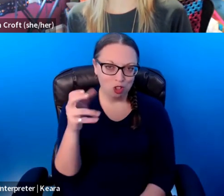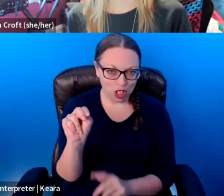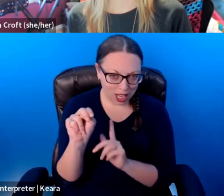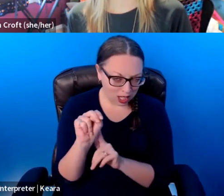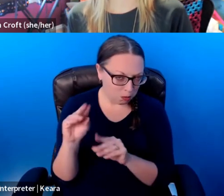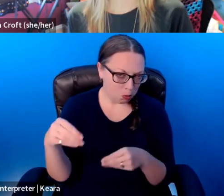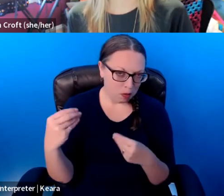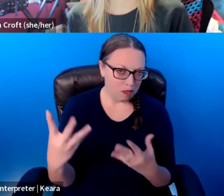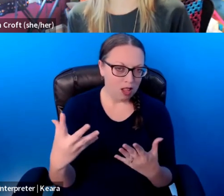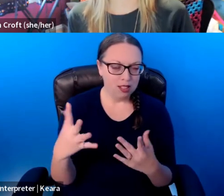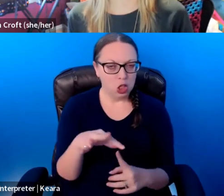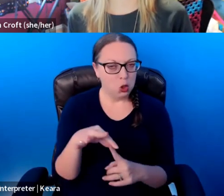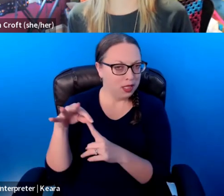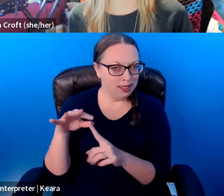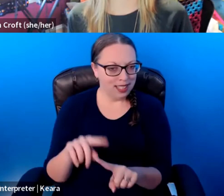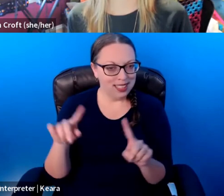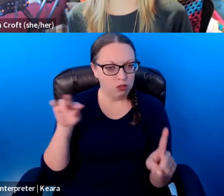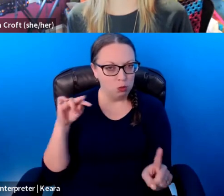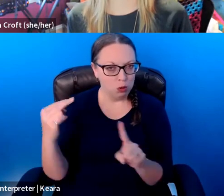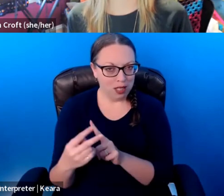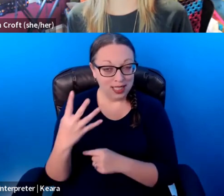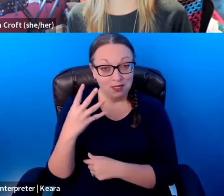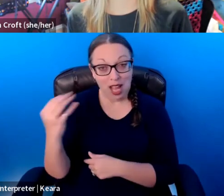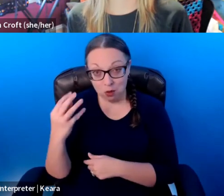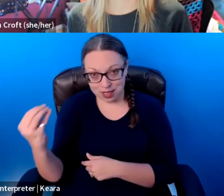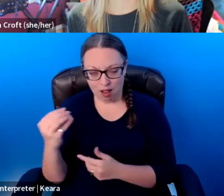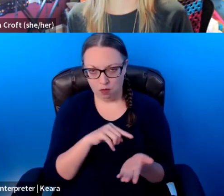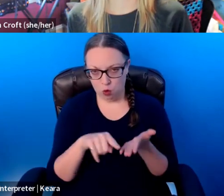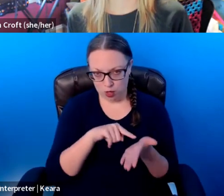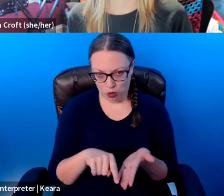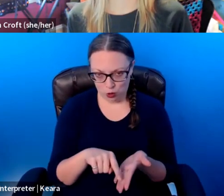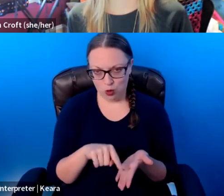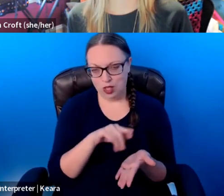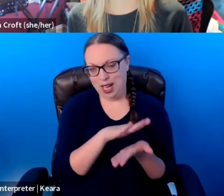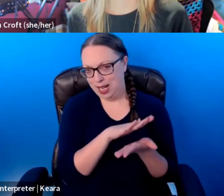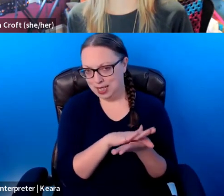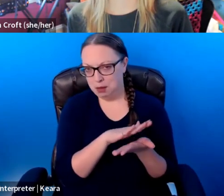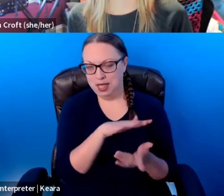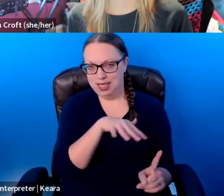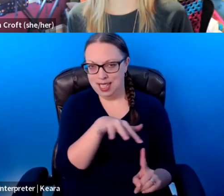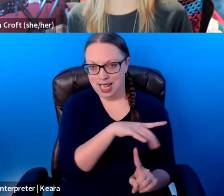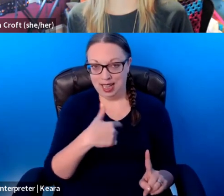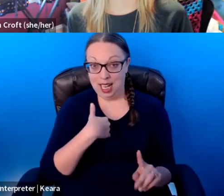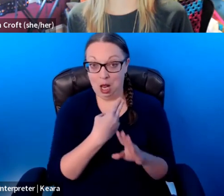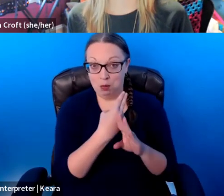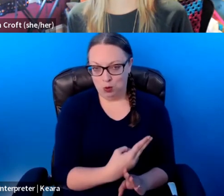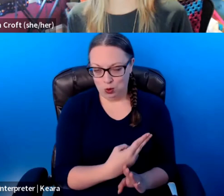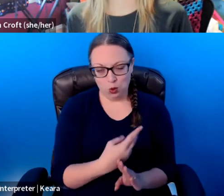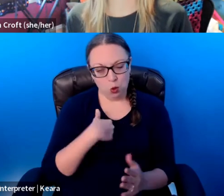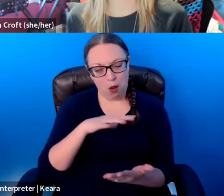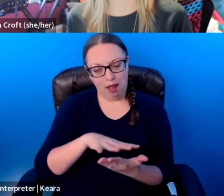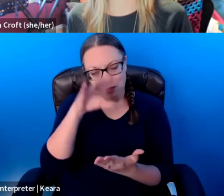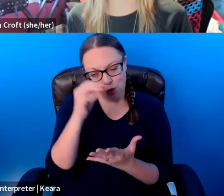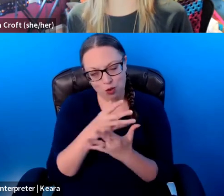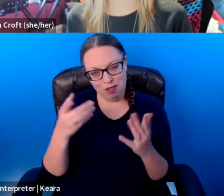a unique and different perspective outside of the research and academic setting that I'm used to. So I've definitely learned a lot through you